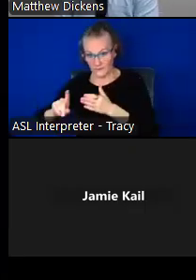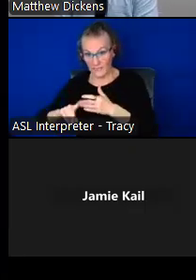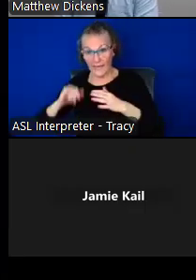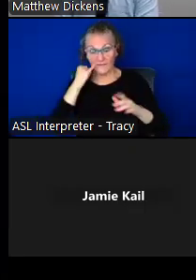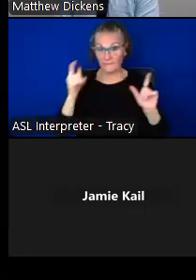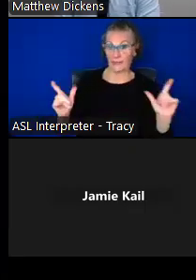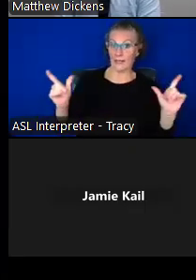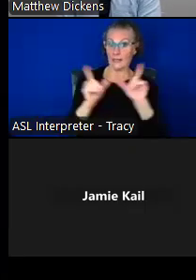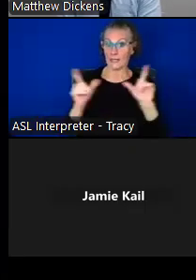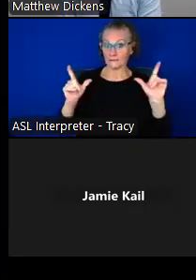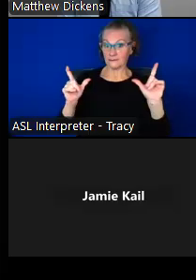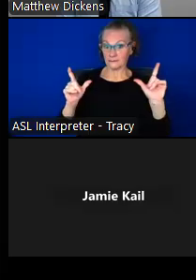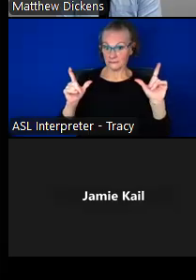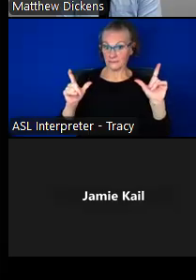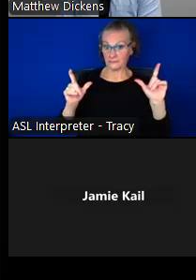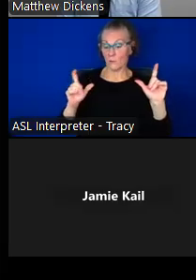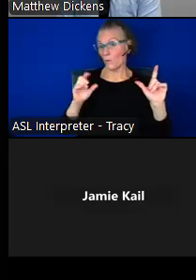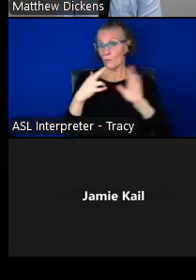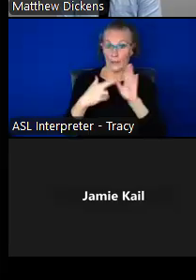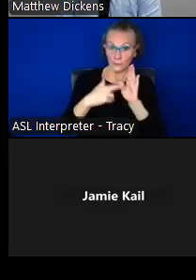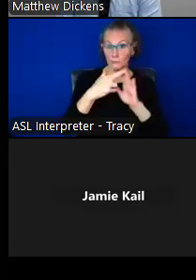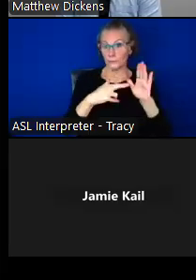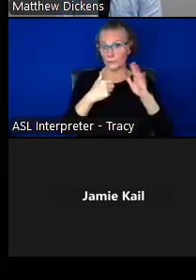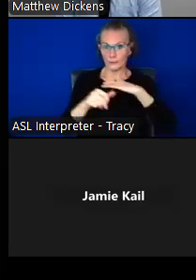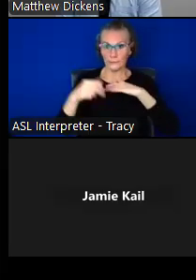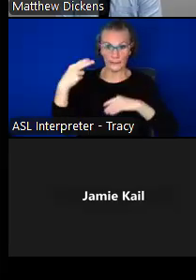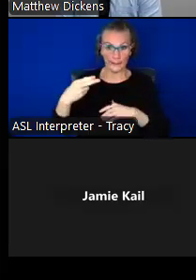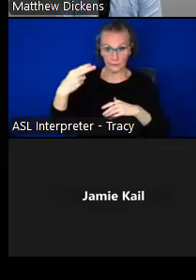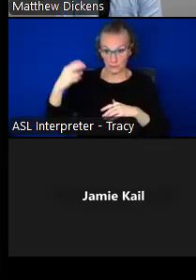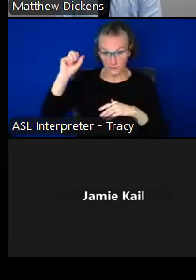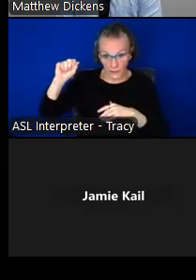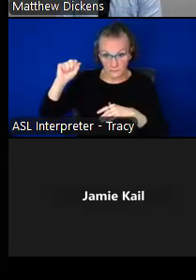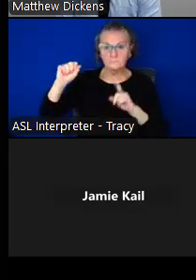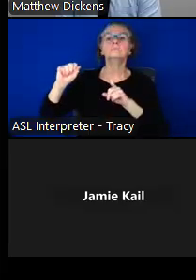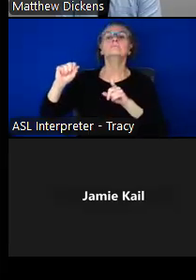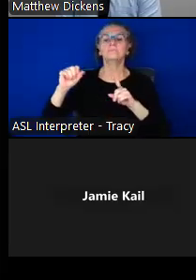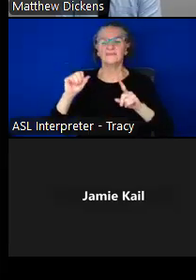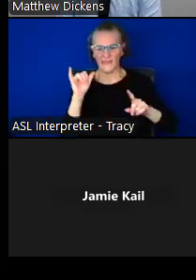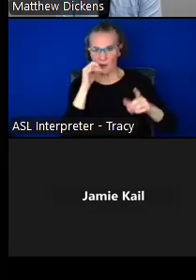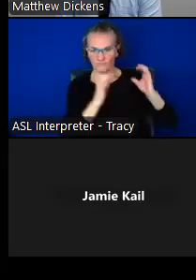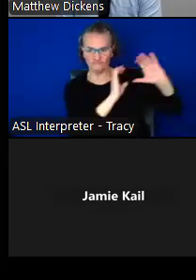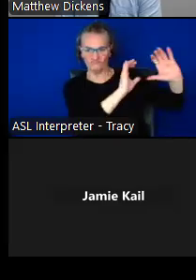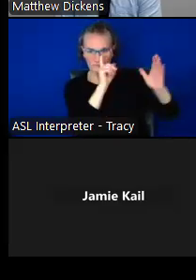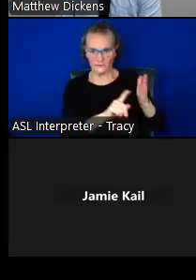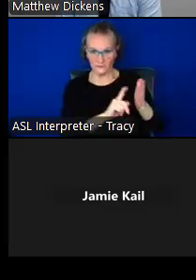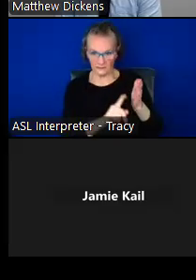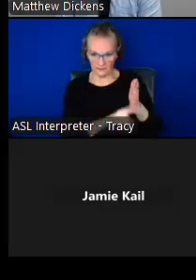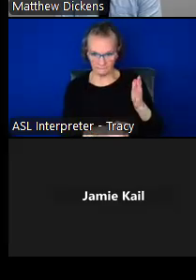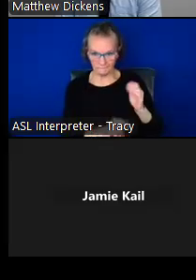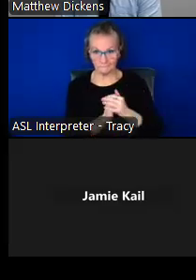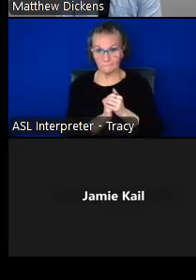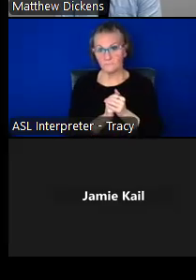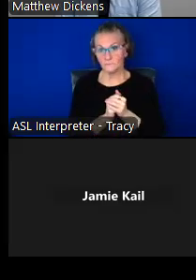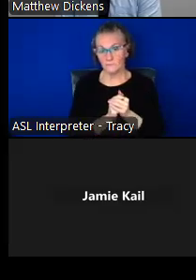it's licensed or registered with the Health and Human Services, they would have the authority to investigate those